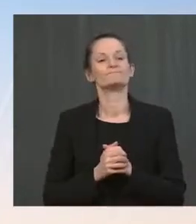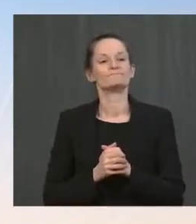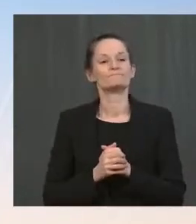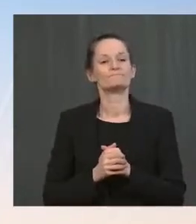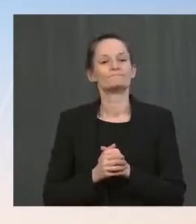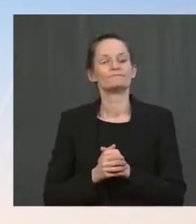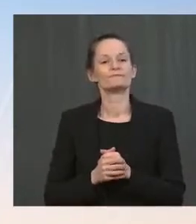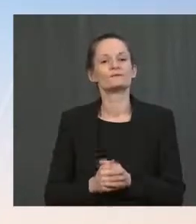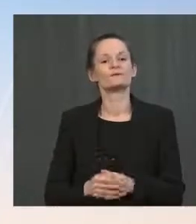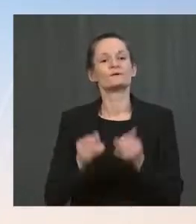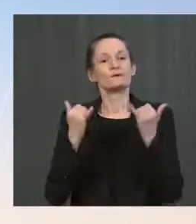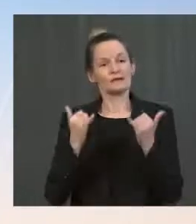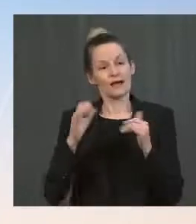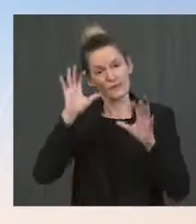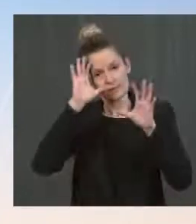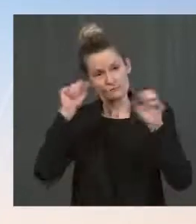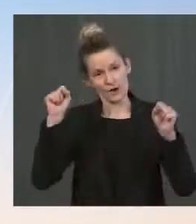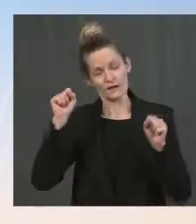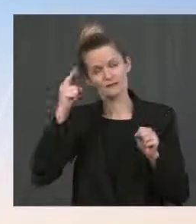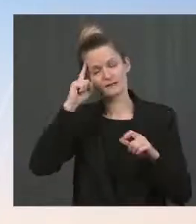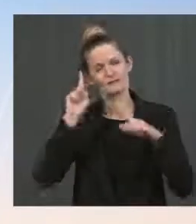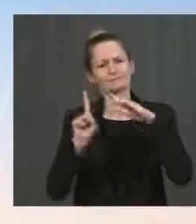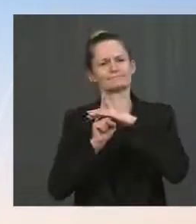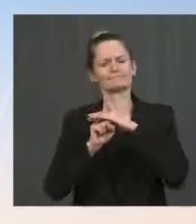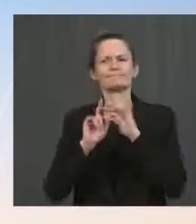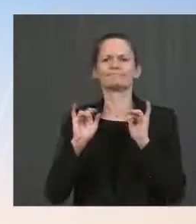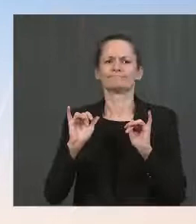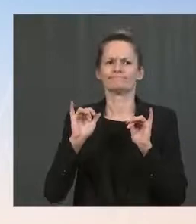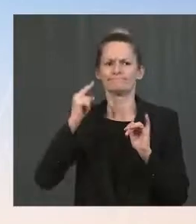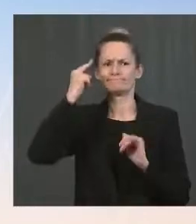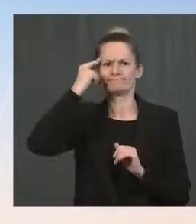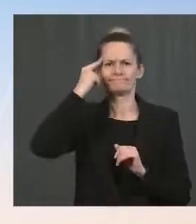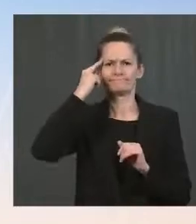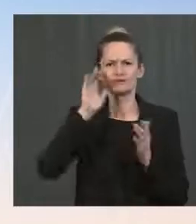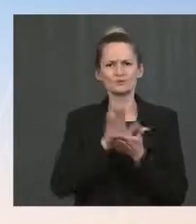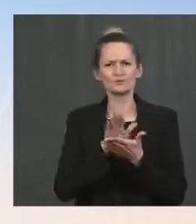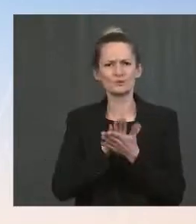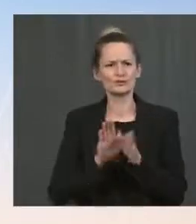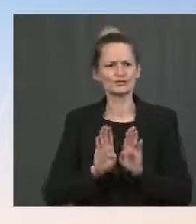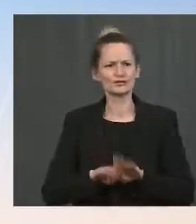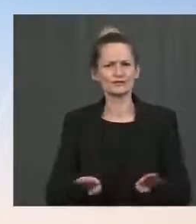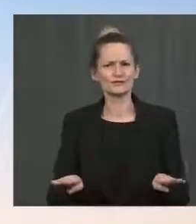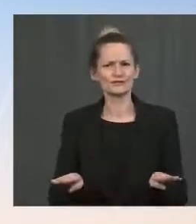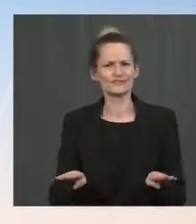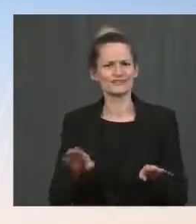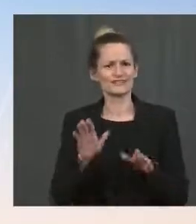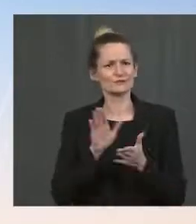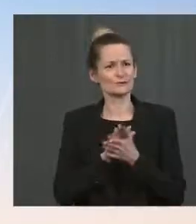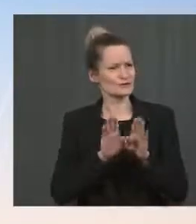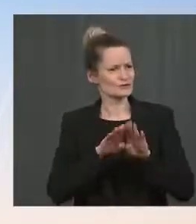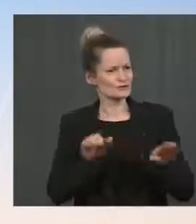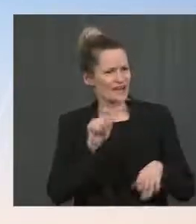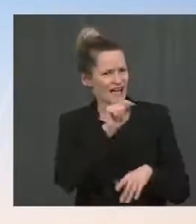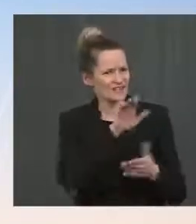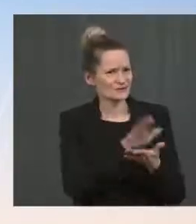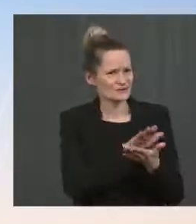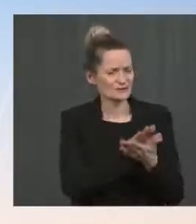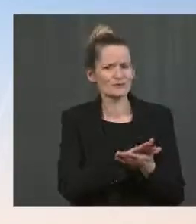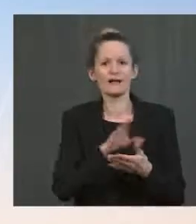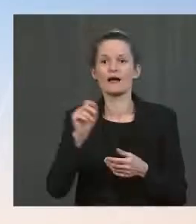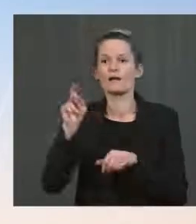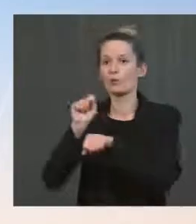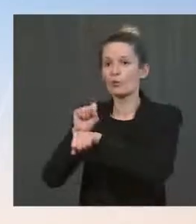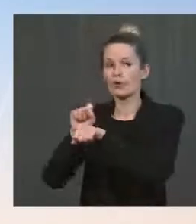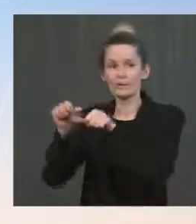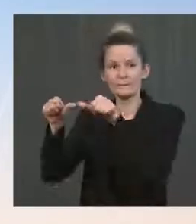country. People are returning to schools. Workplaces are either reopening some brick and mortar, or some people are just returning